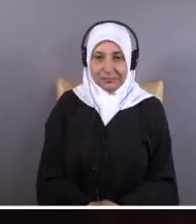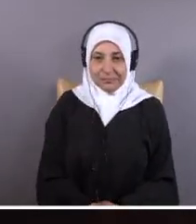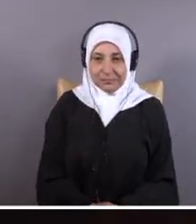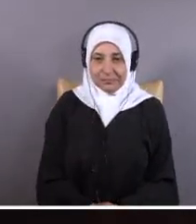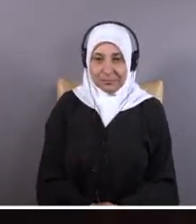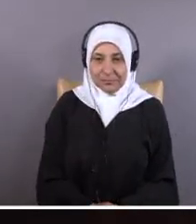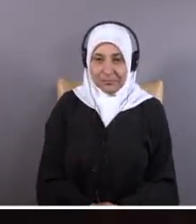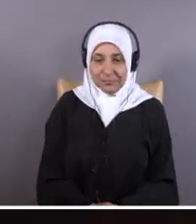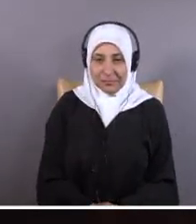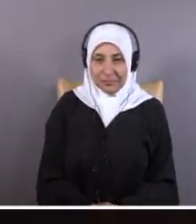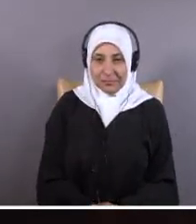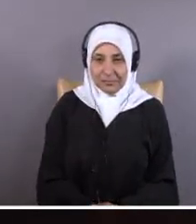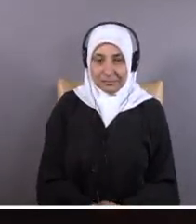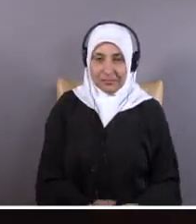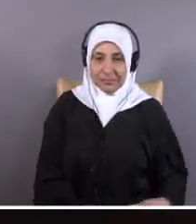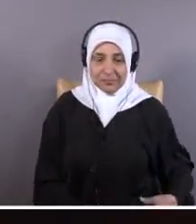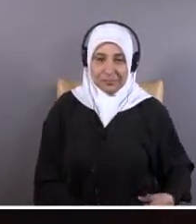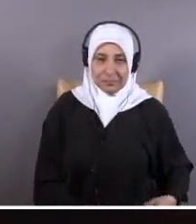Denechanye,